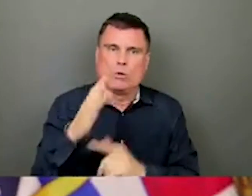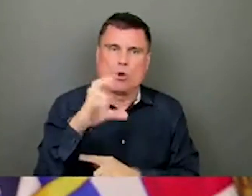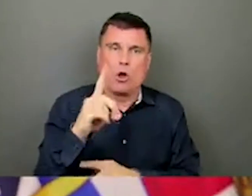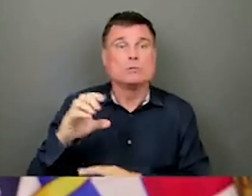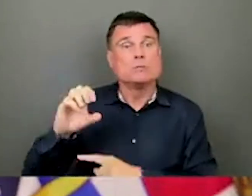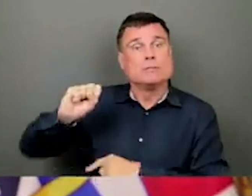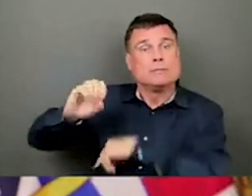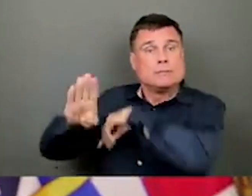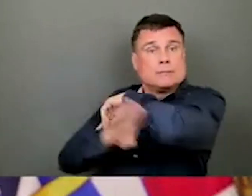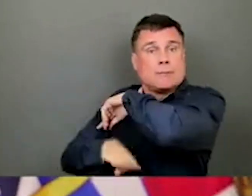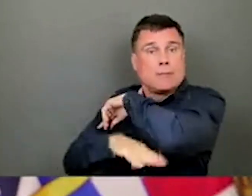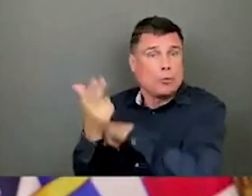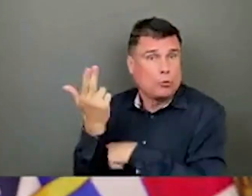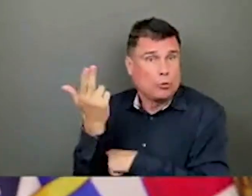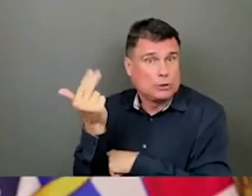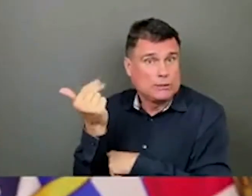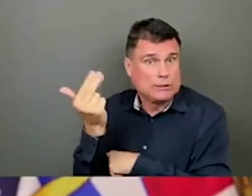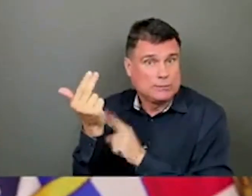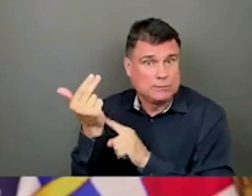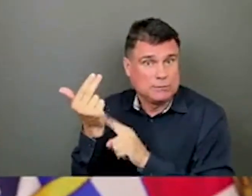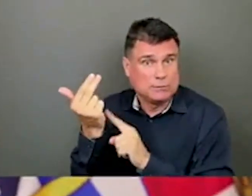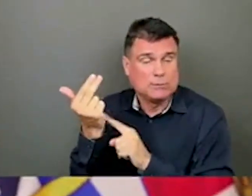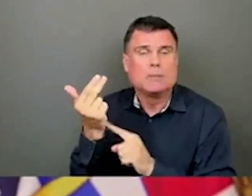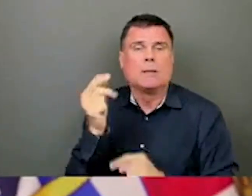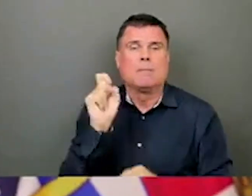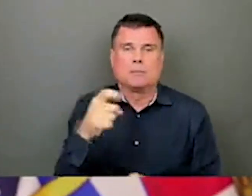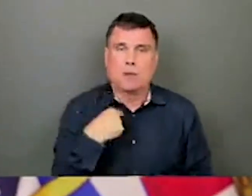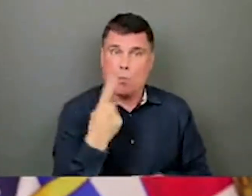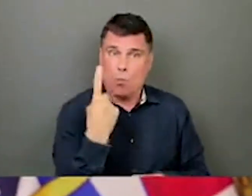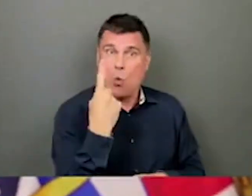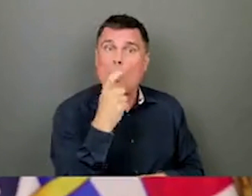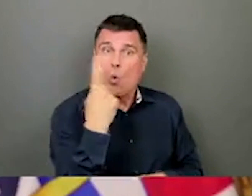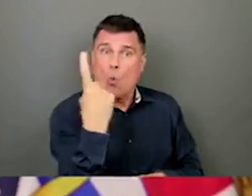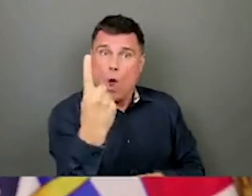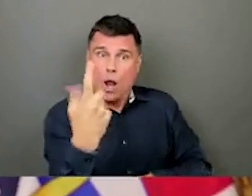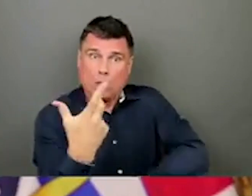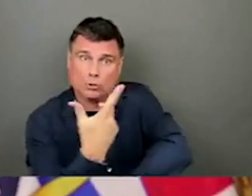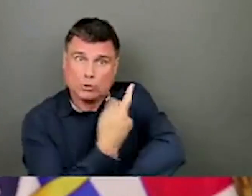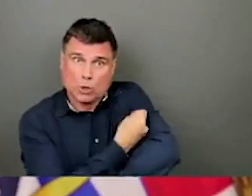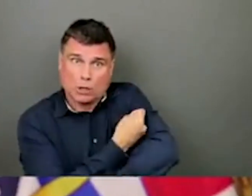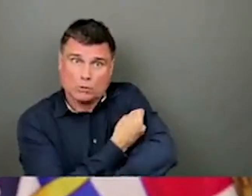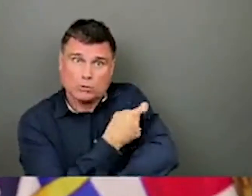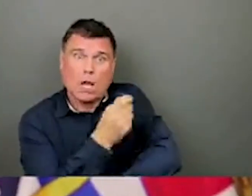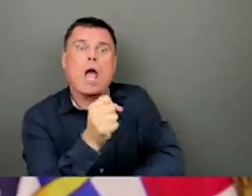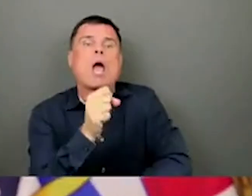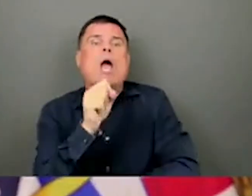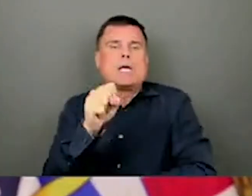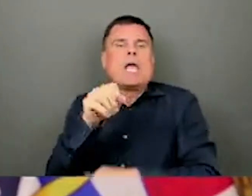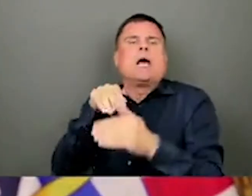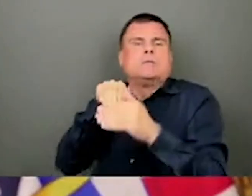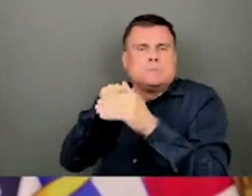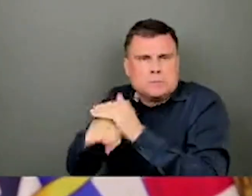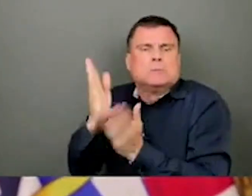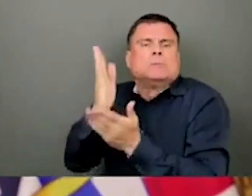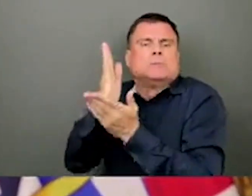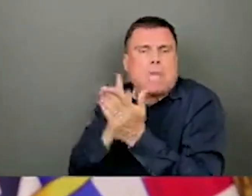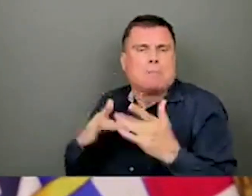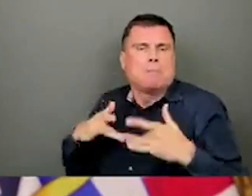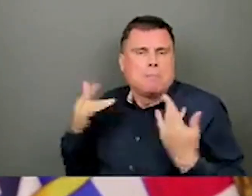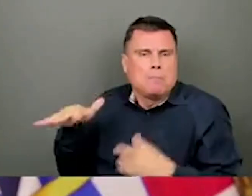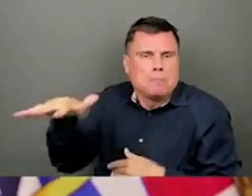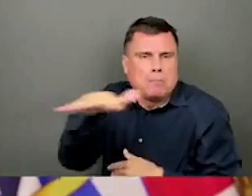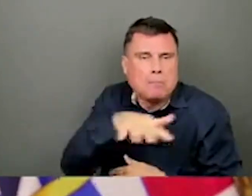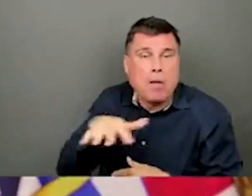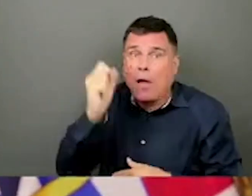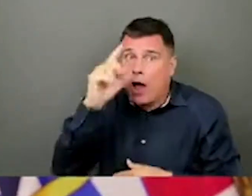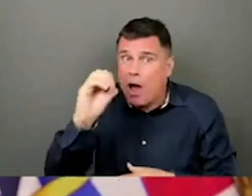you will need to have at least one dose of vaccine to enter these settings, and by October 24th, entry